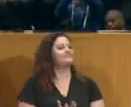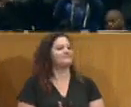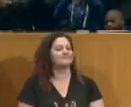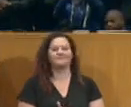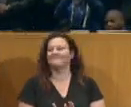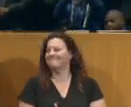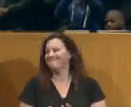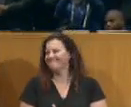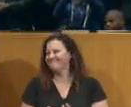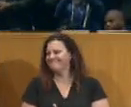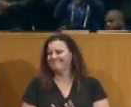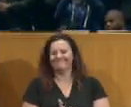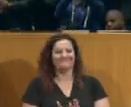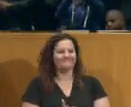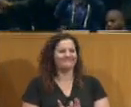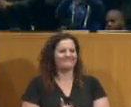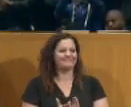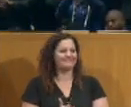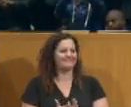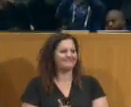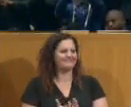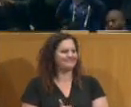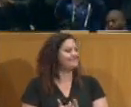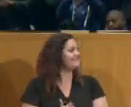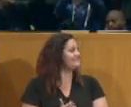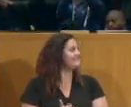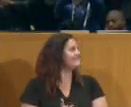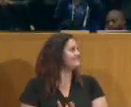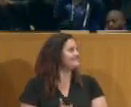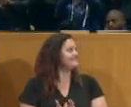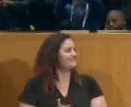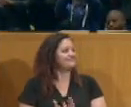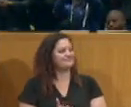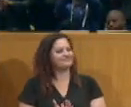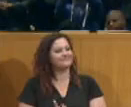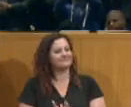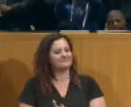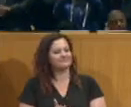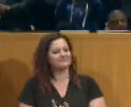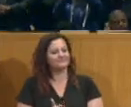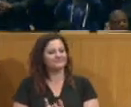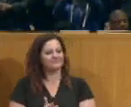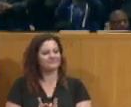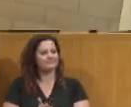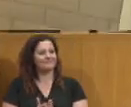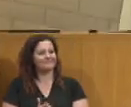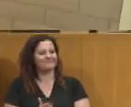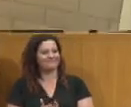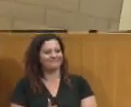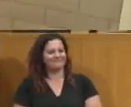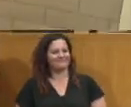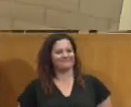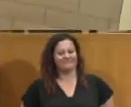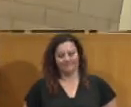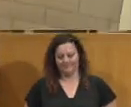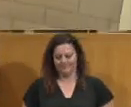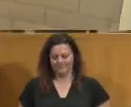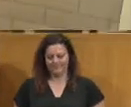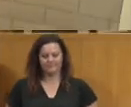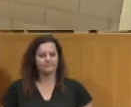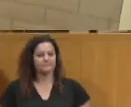They allow me to have Friday night suppers and to relieve myself a little bit of the stress and tension that goes with this job. Not much, but a little